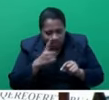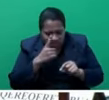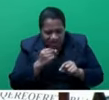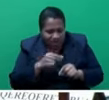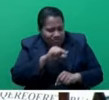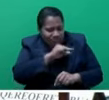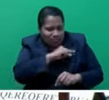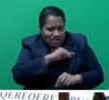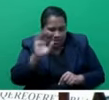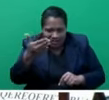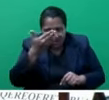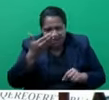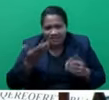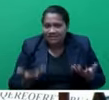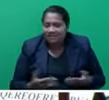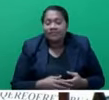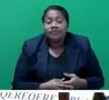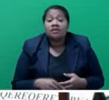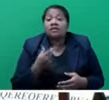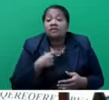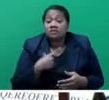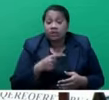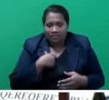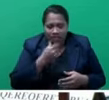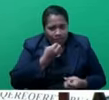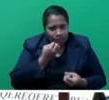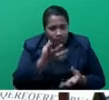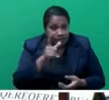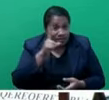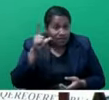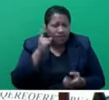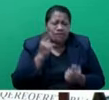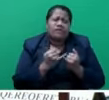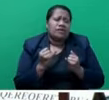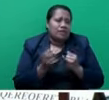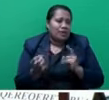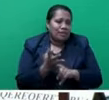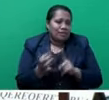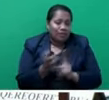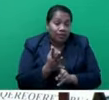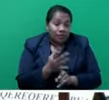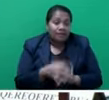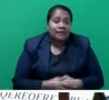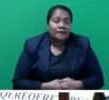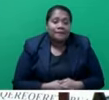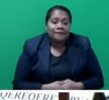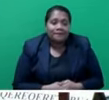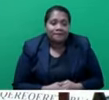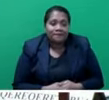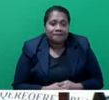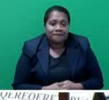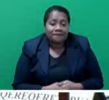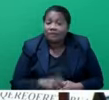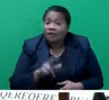And that is why, as I highlighted yesterday, it is very, very important for the